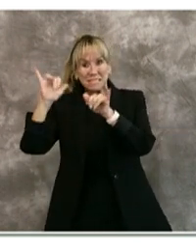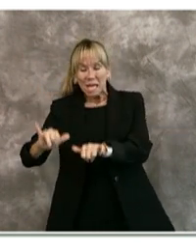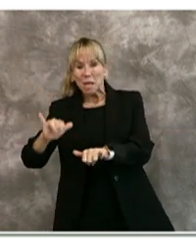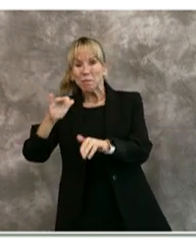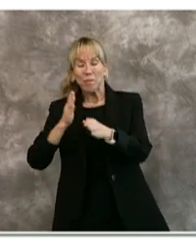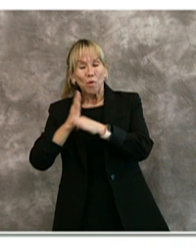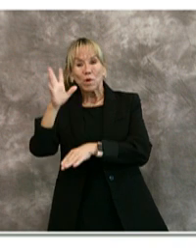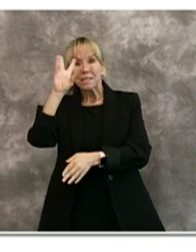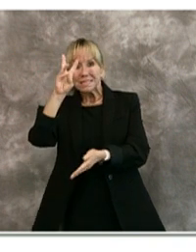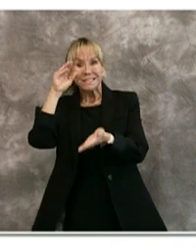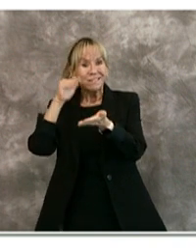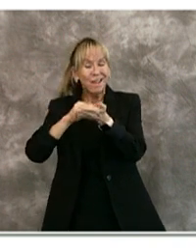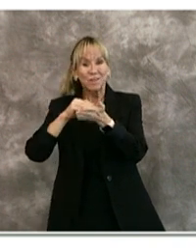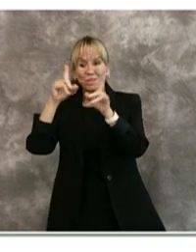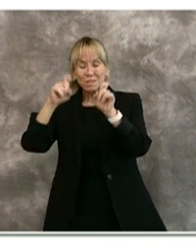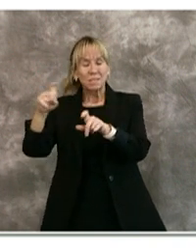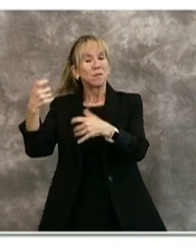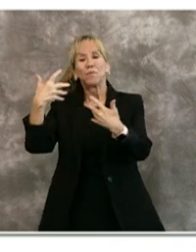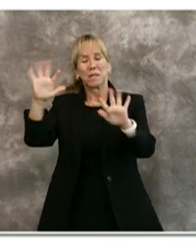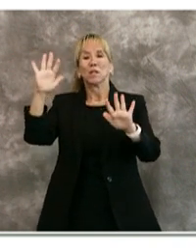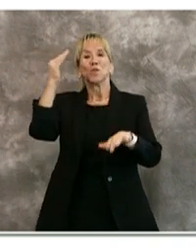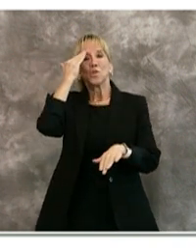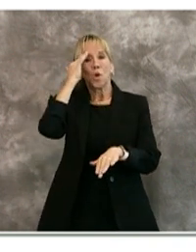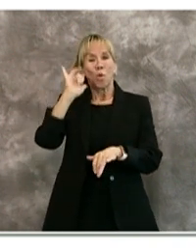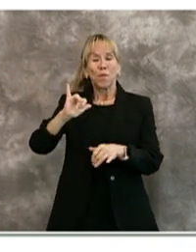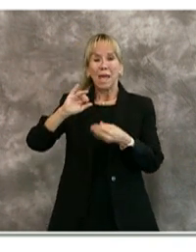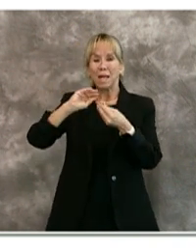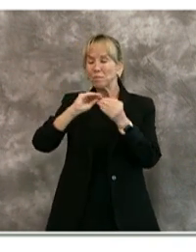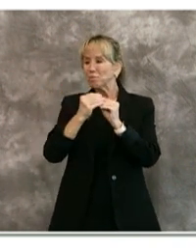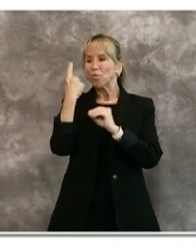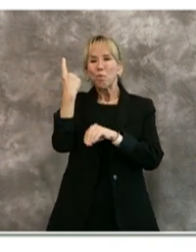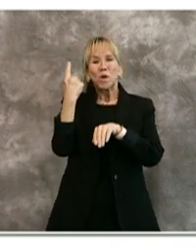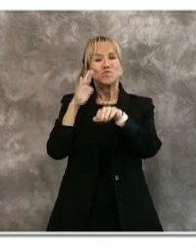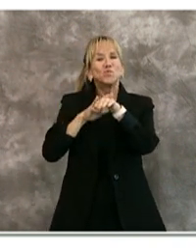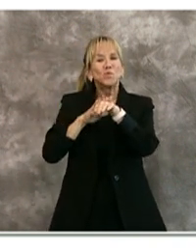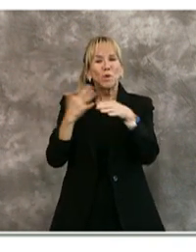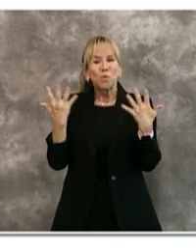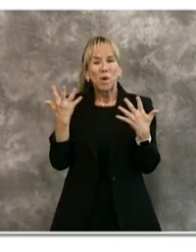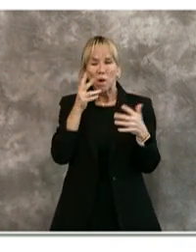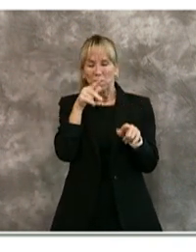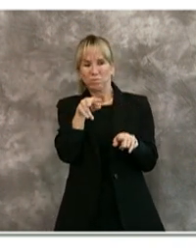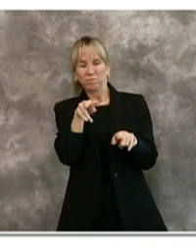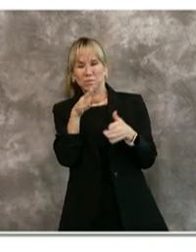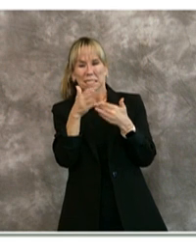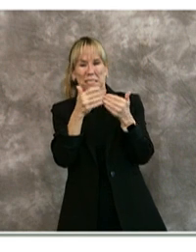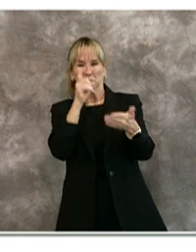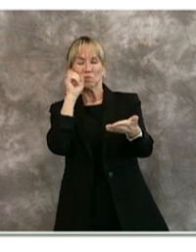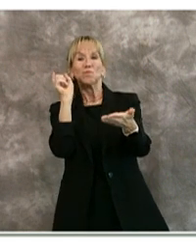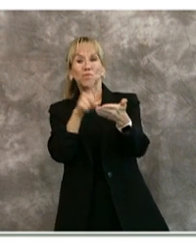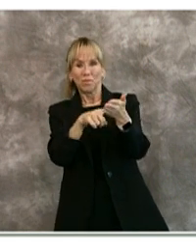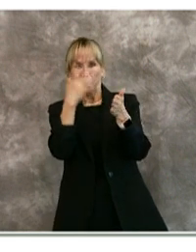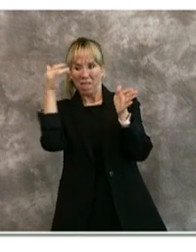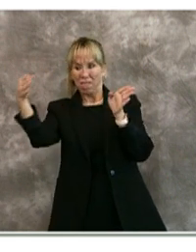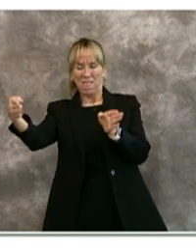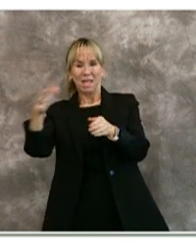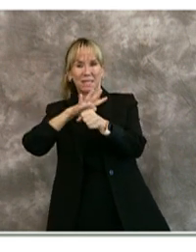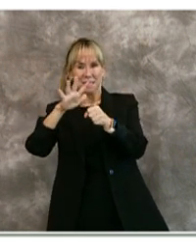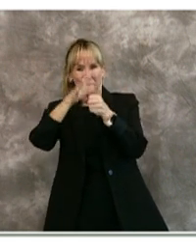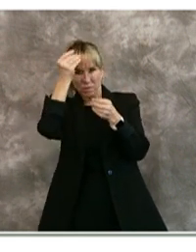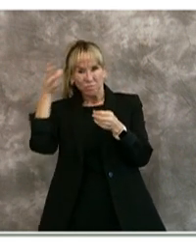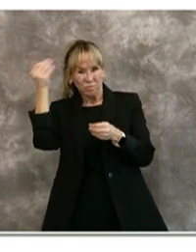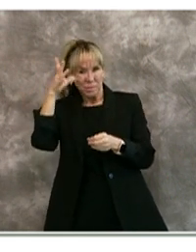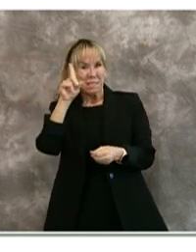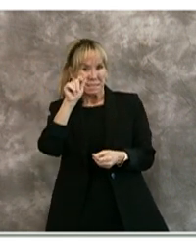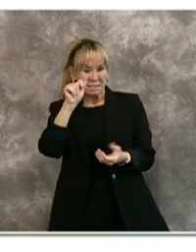one trigger in our triggers will normalize, and that will be great news. But we know that it